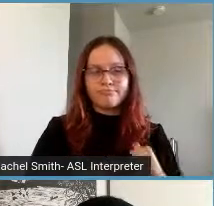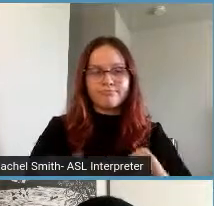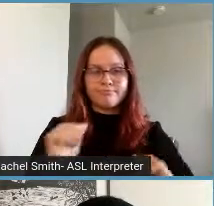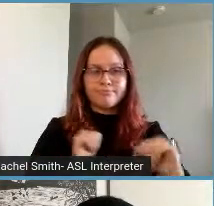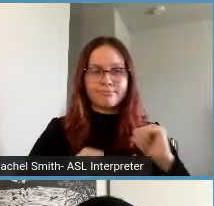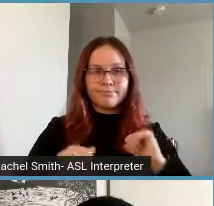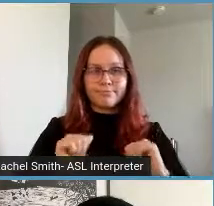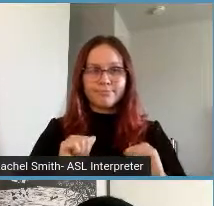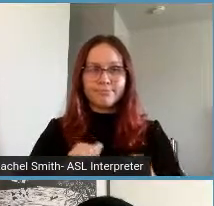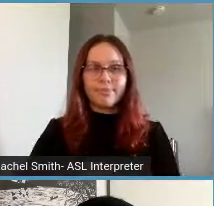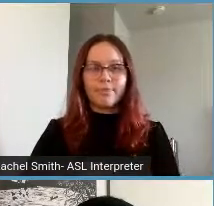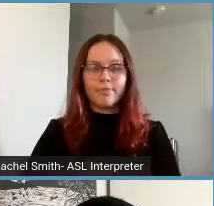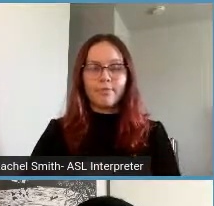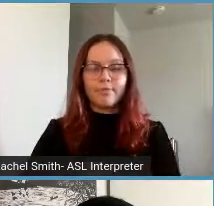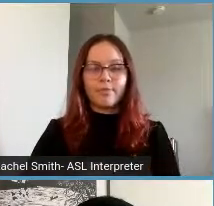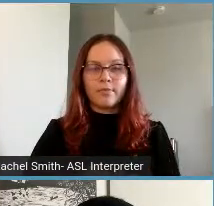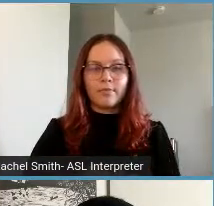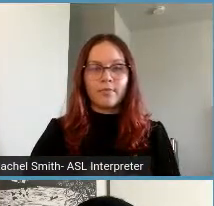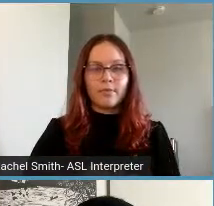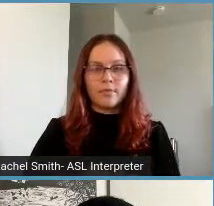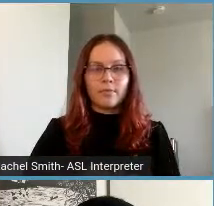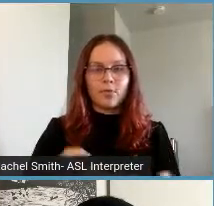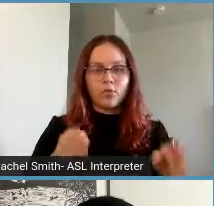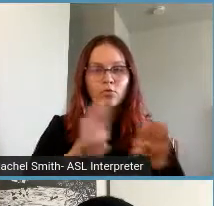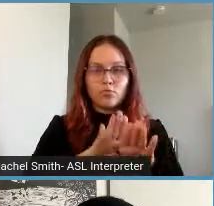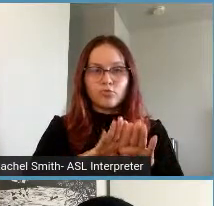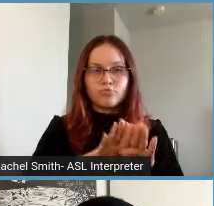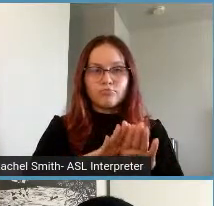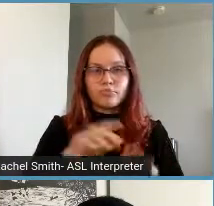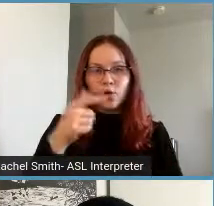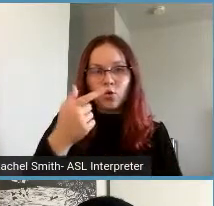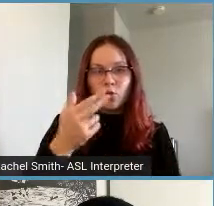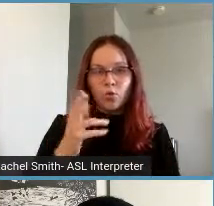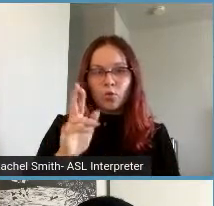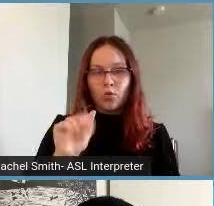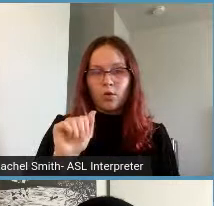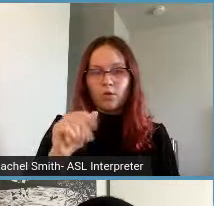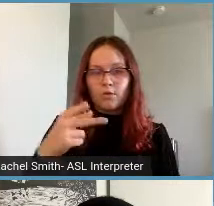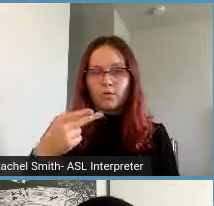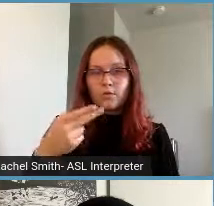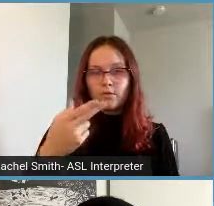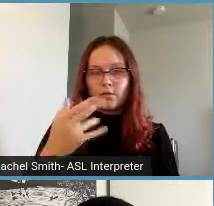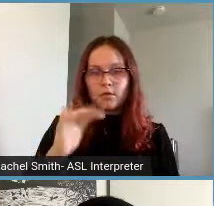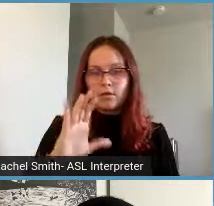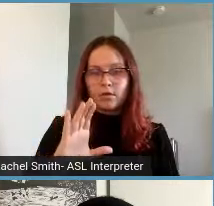and to cross geographical borders with our cyber bodies.